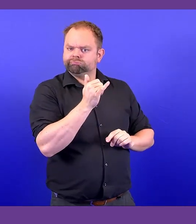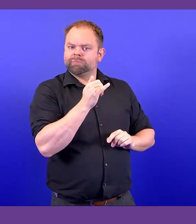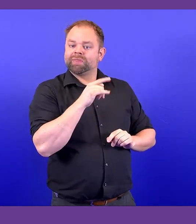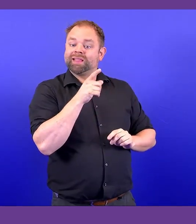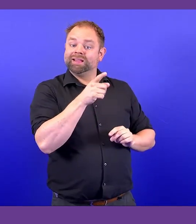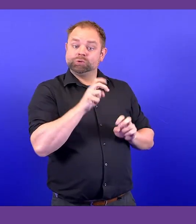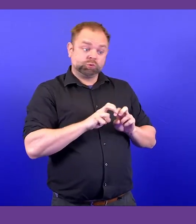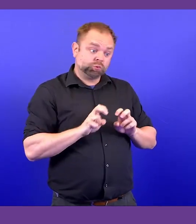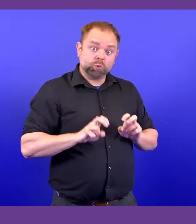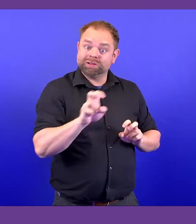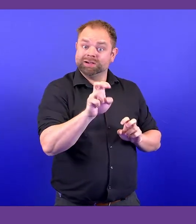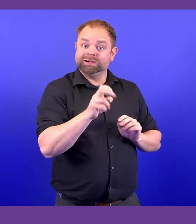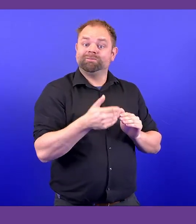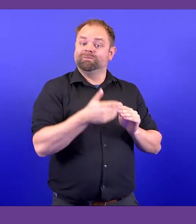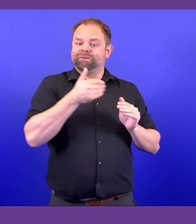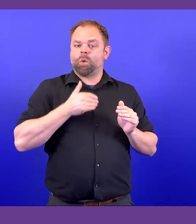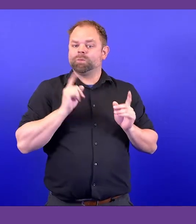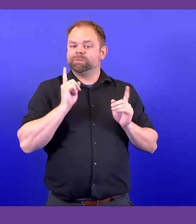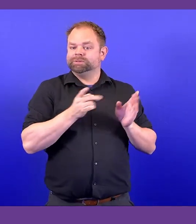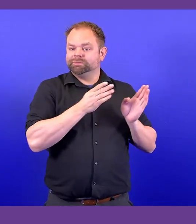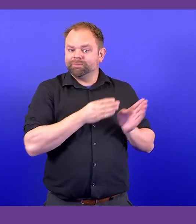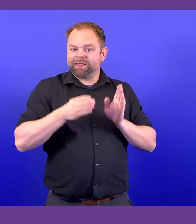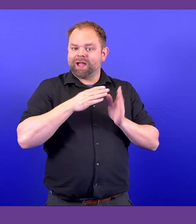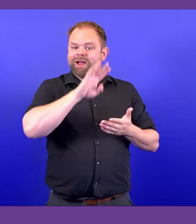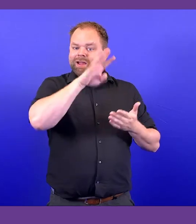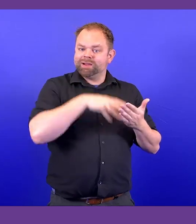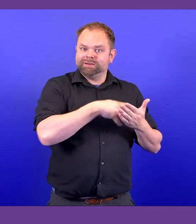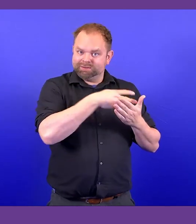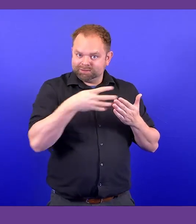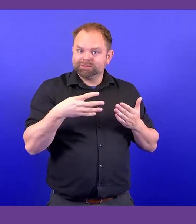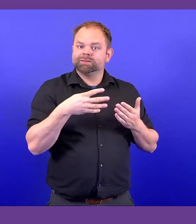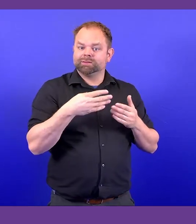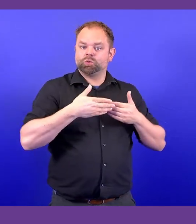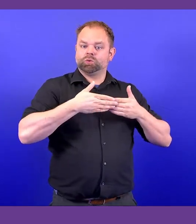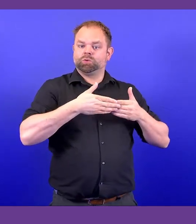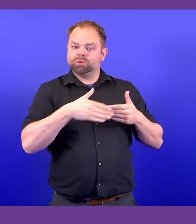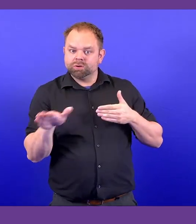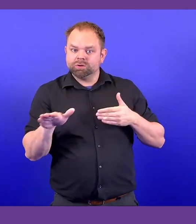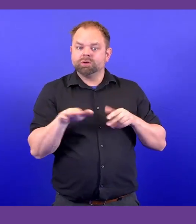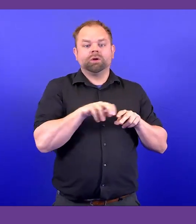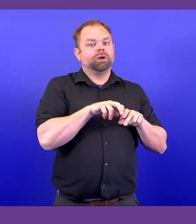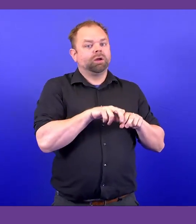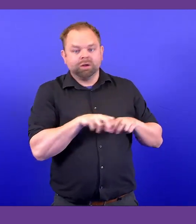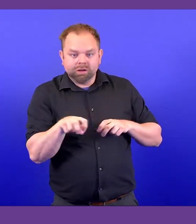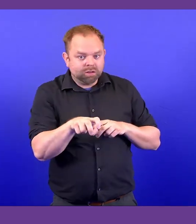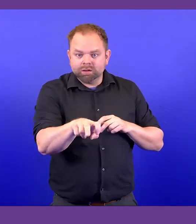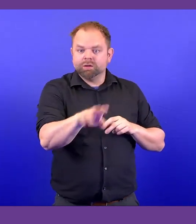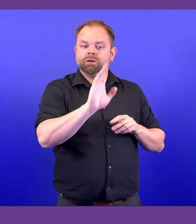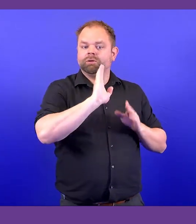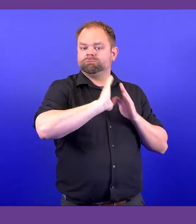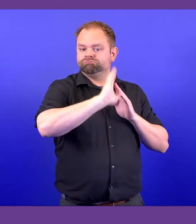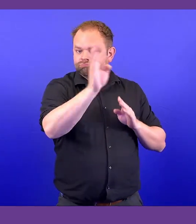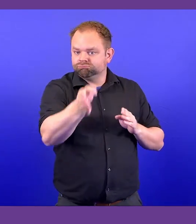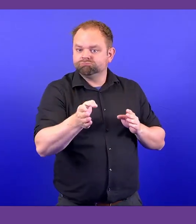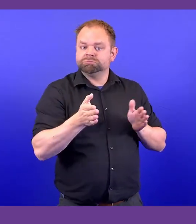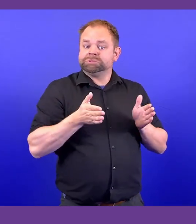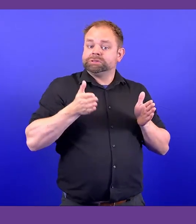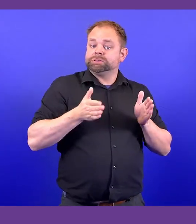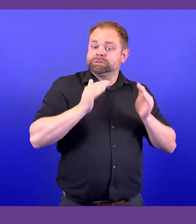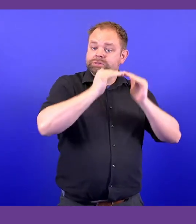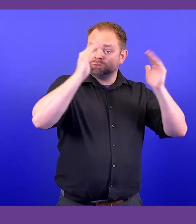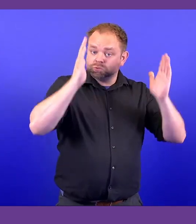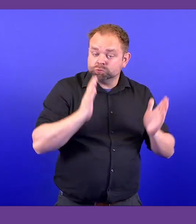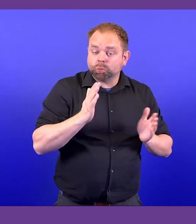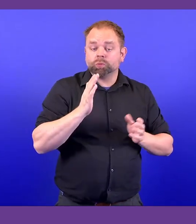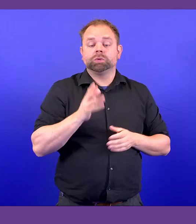you with the same question? How do you make sure that everybody throughout the entire management structure, from front line to back